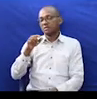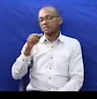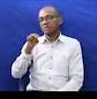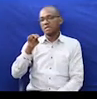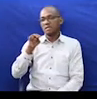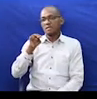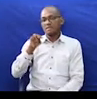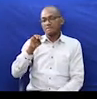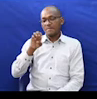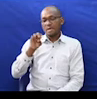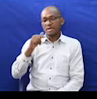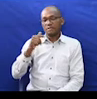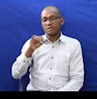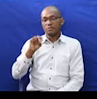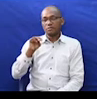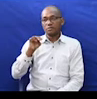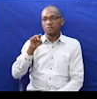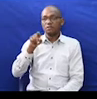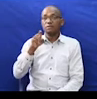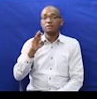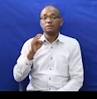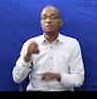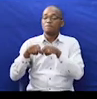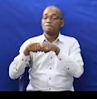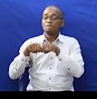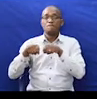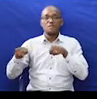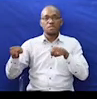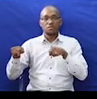So trigonometry means the measure of the triangle.